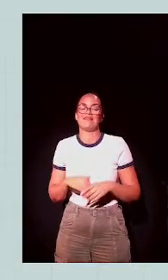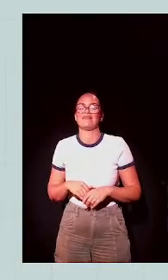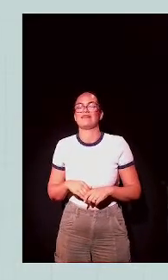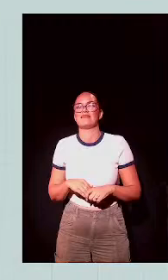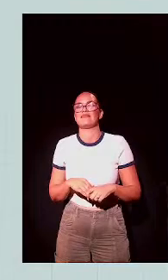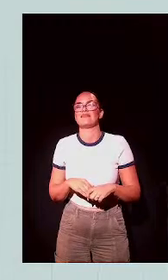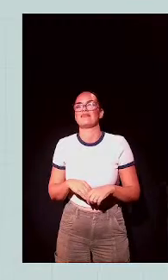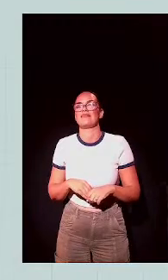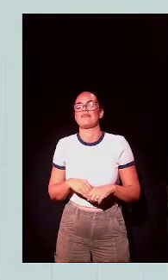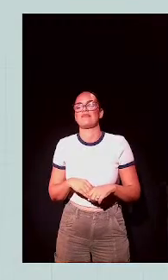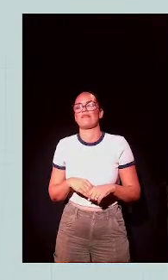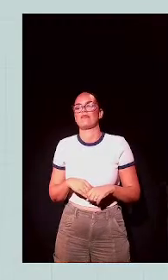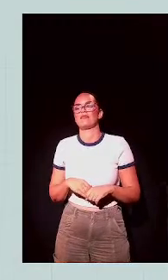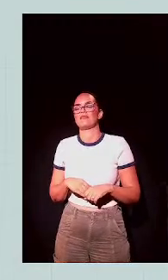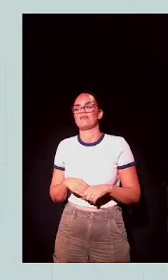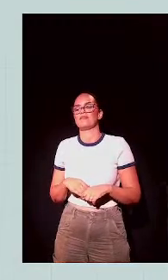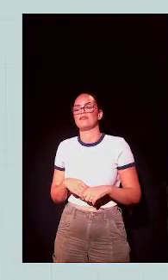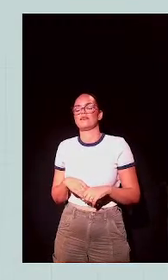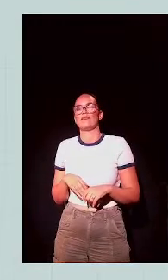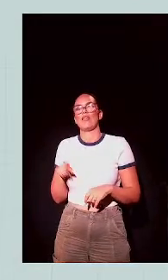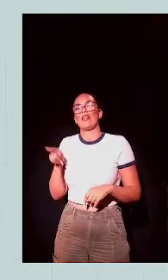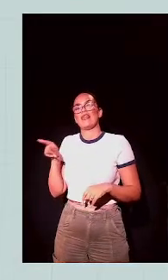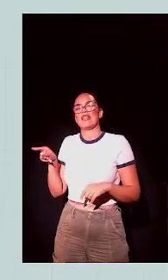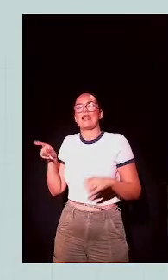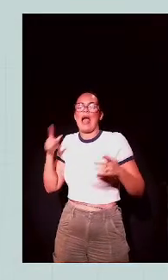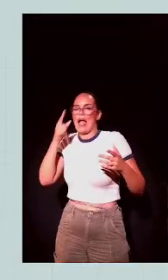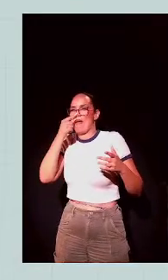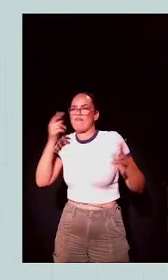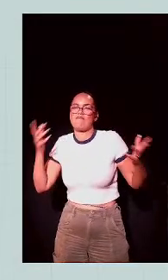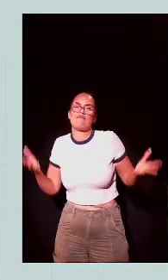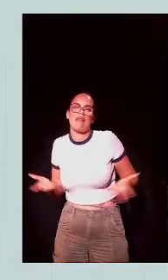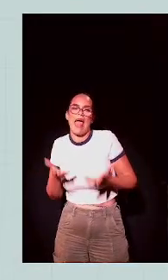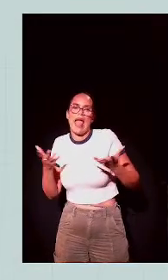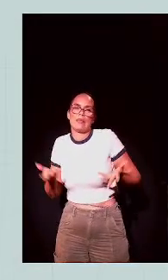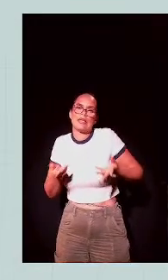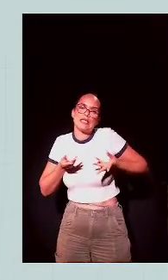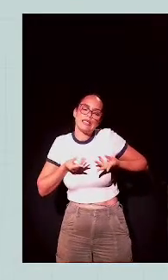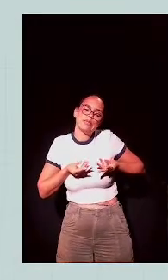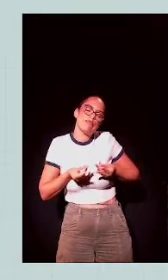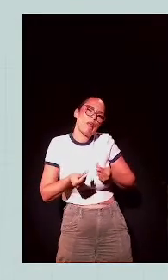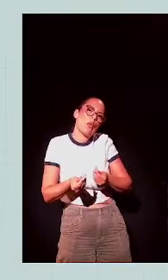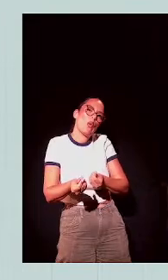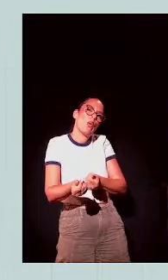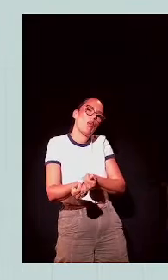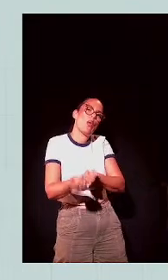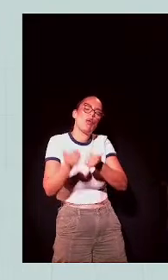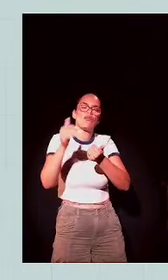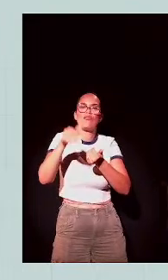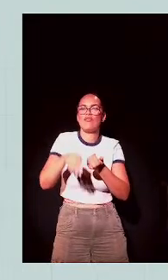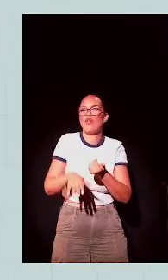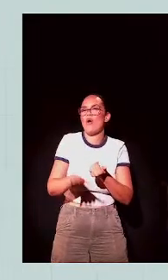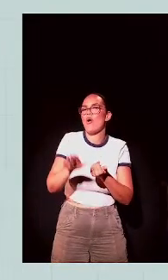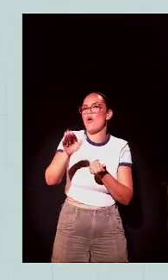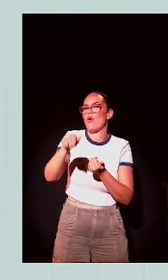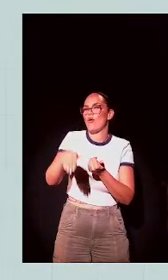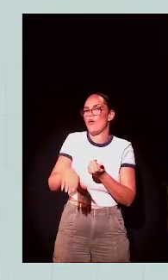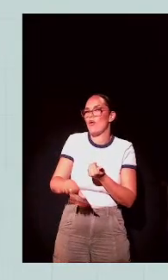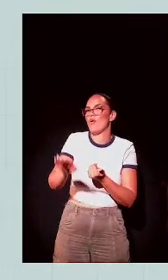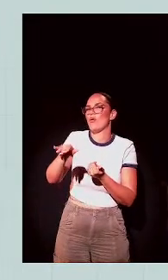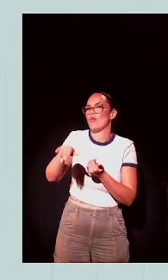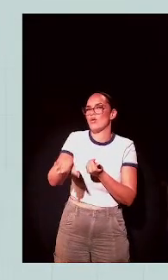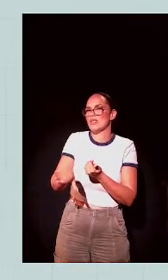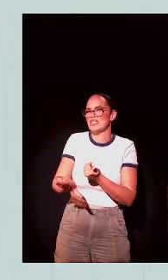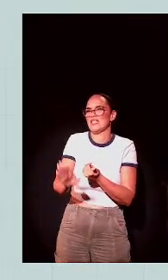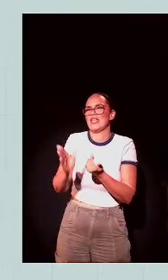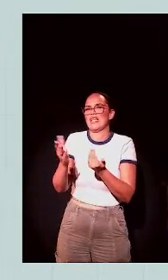something like a continuous smooth flow or flows of control voltage, subtly morphing